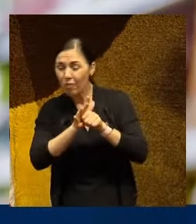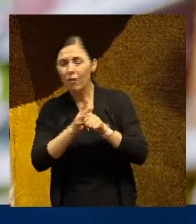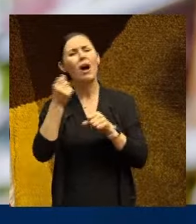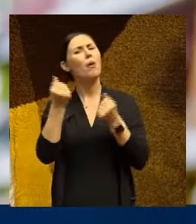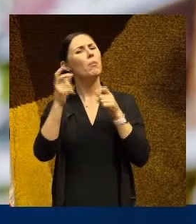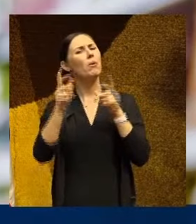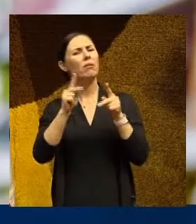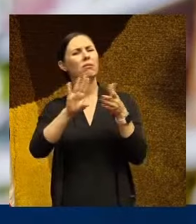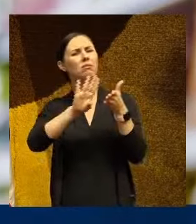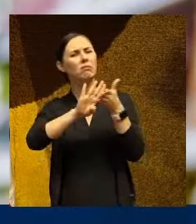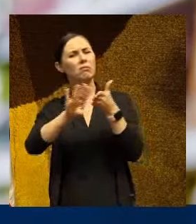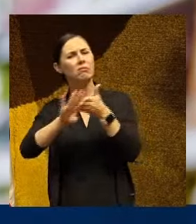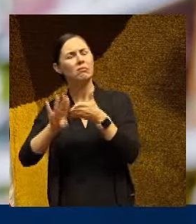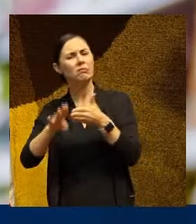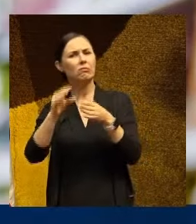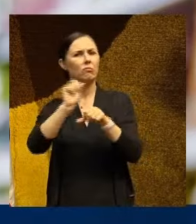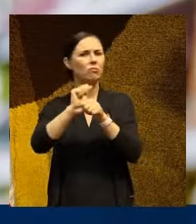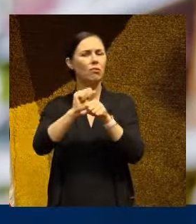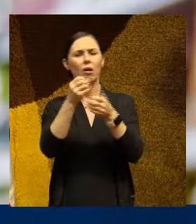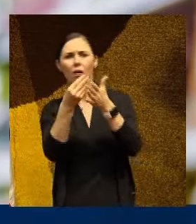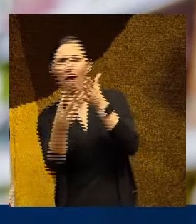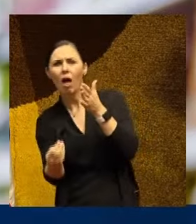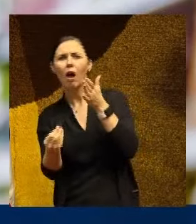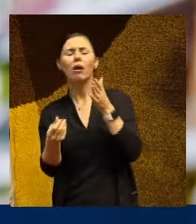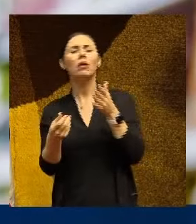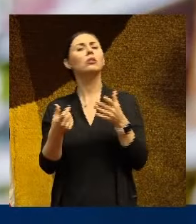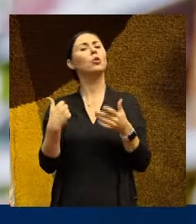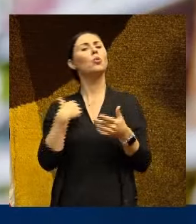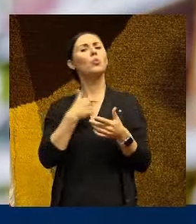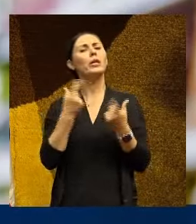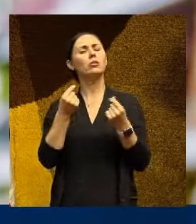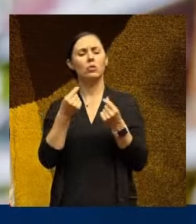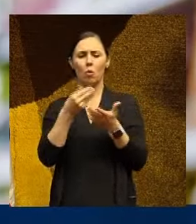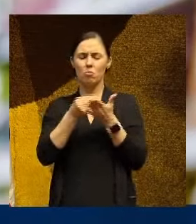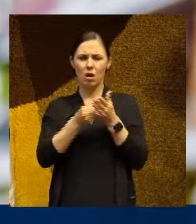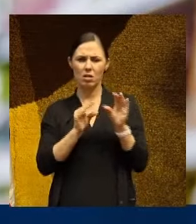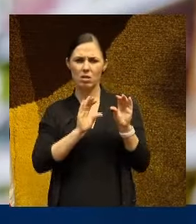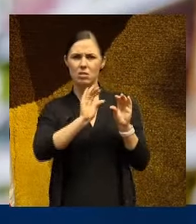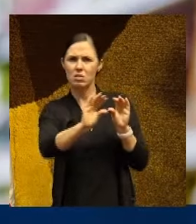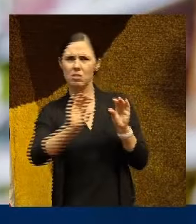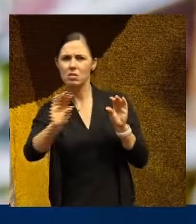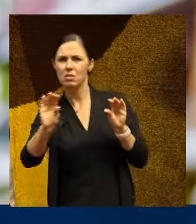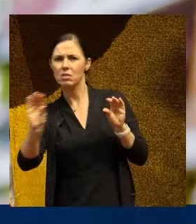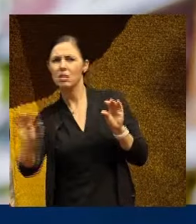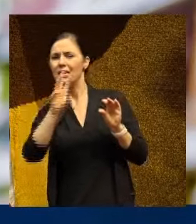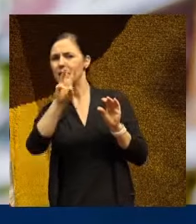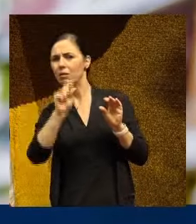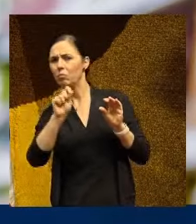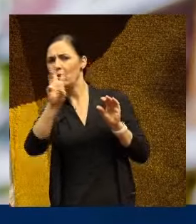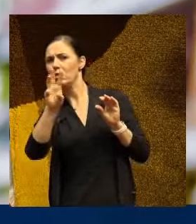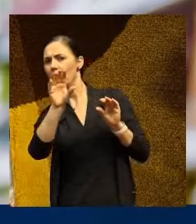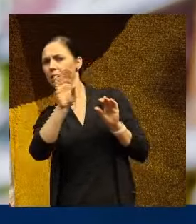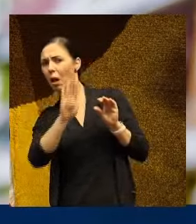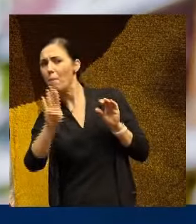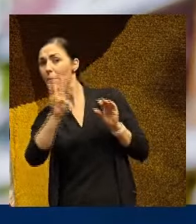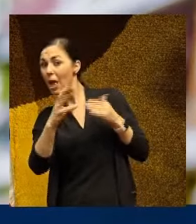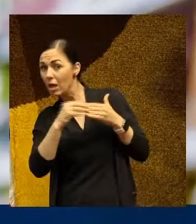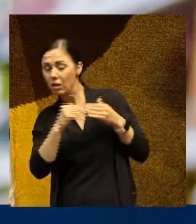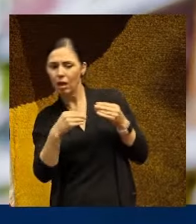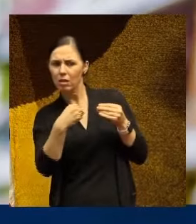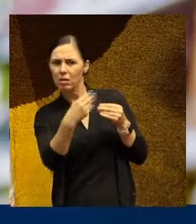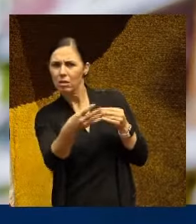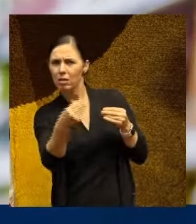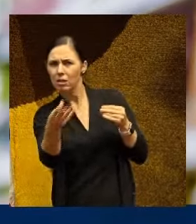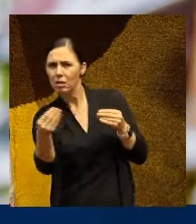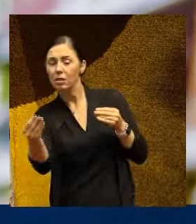provided $6.6 billion in unemployment benefits, allowing those out of work to continue to